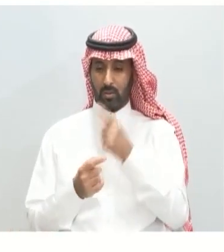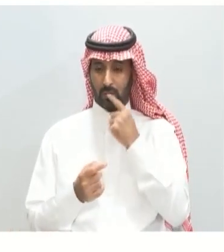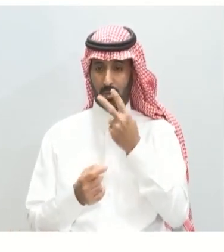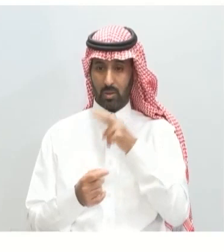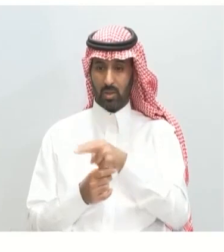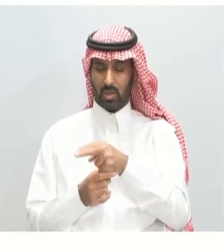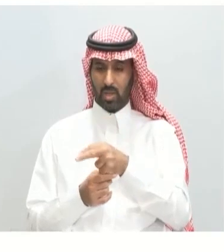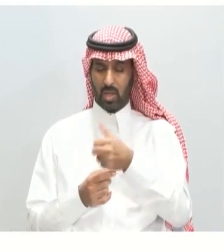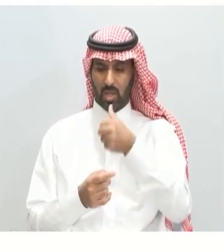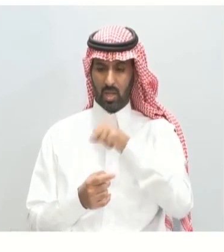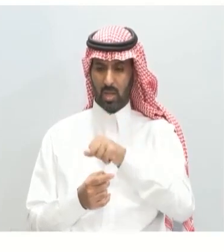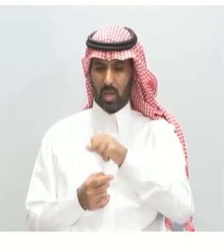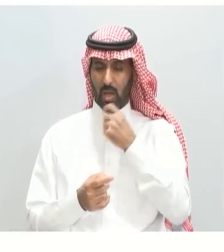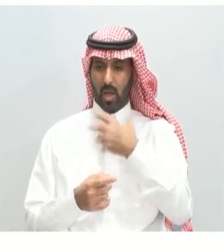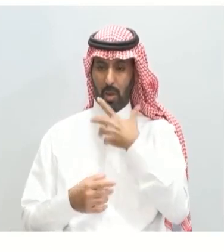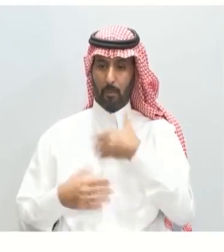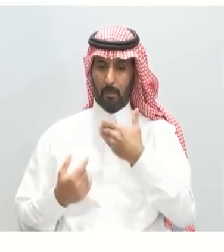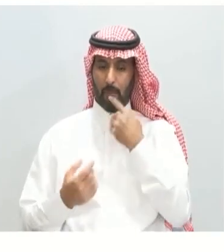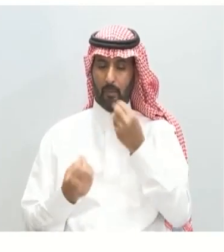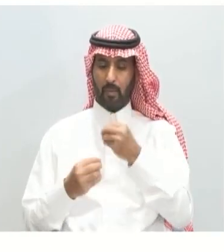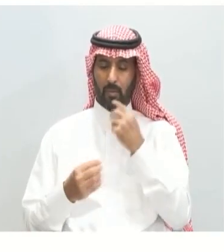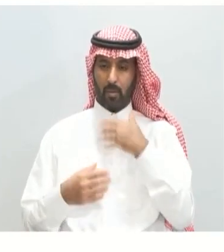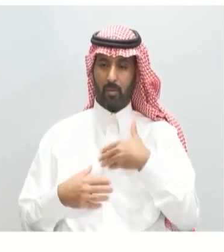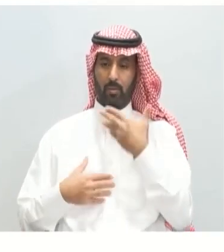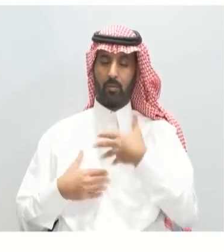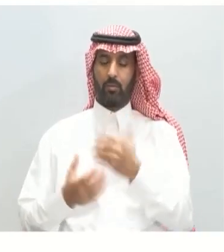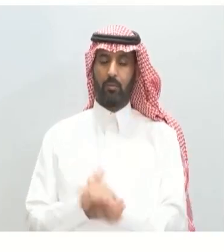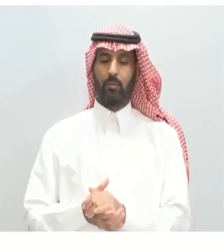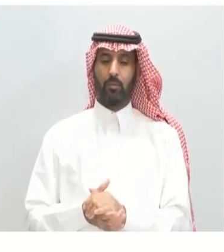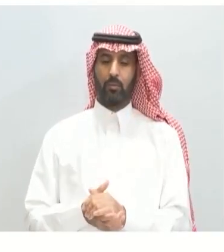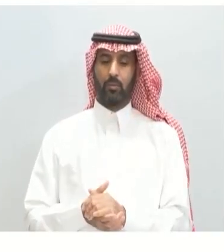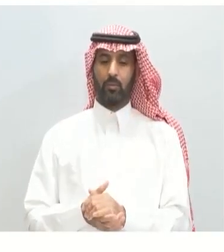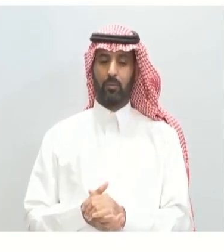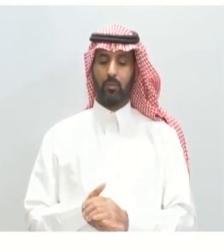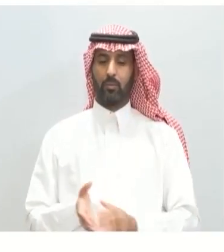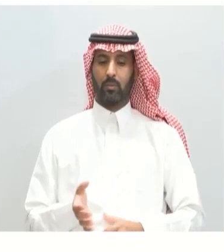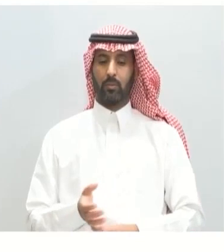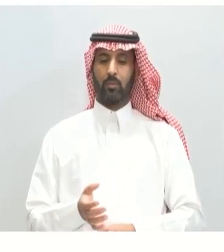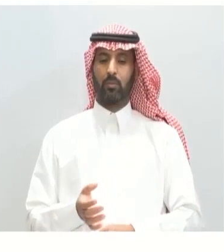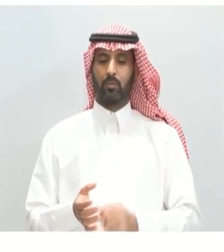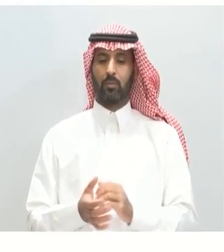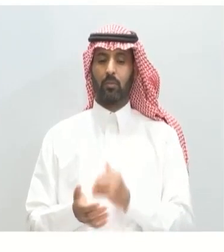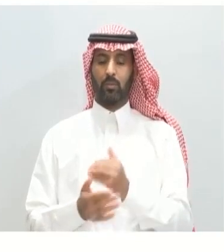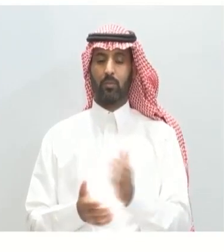laughter produces the same health benefits as a genuine laughter,